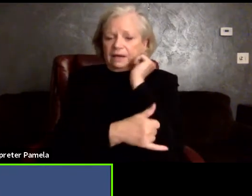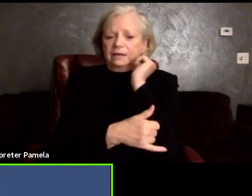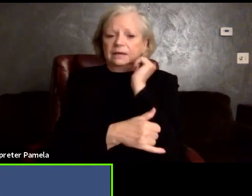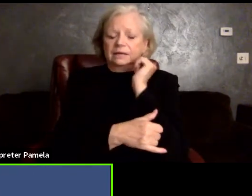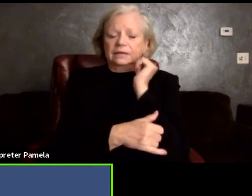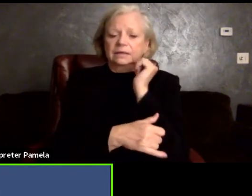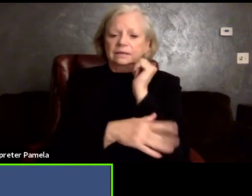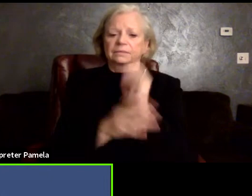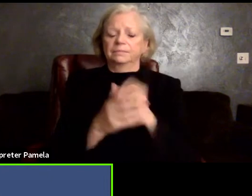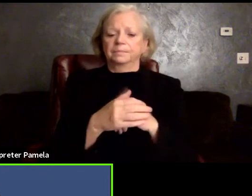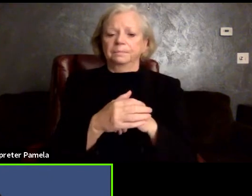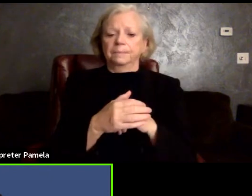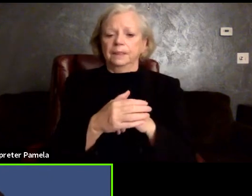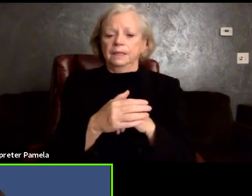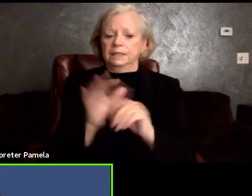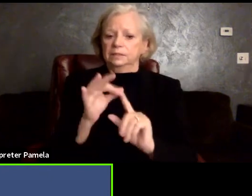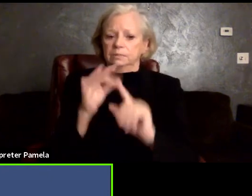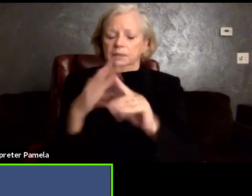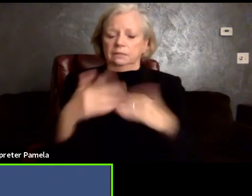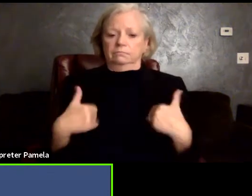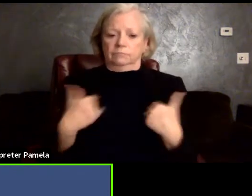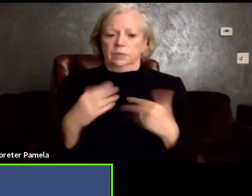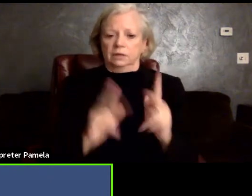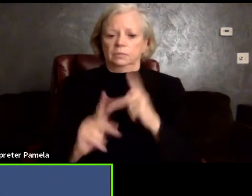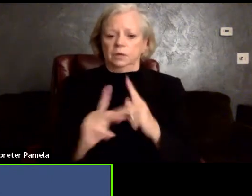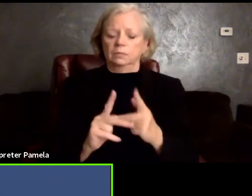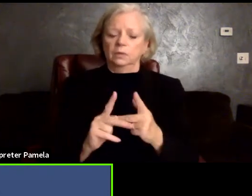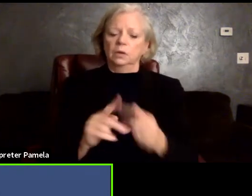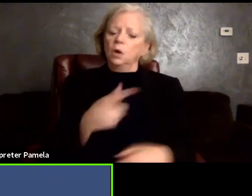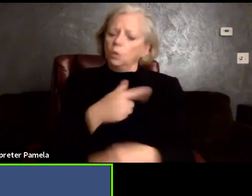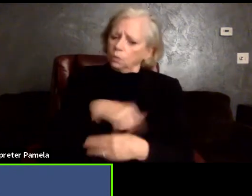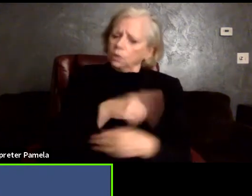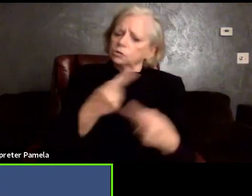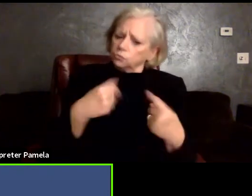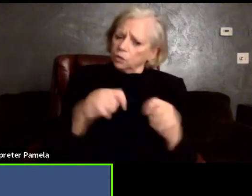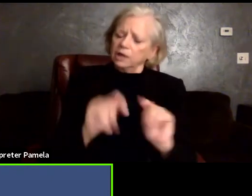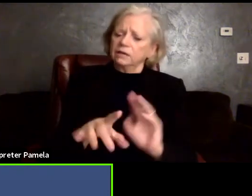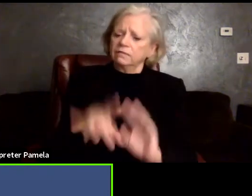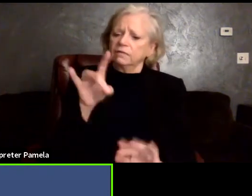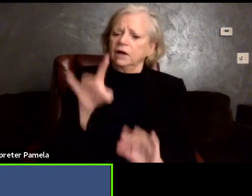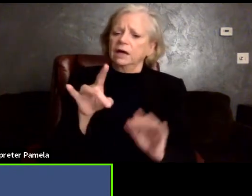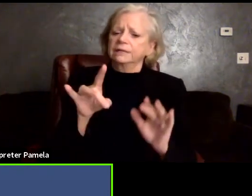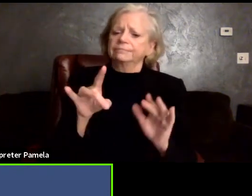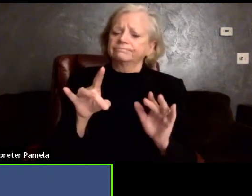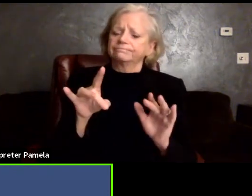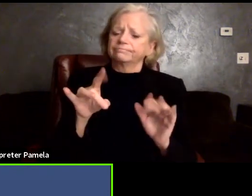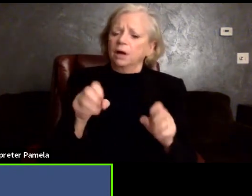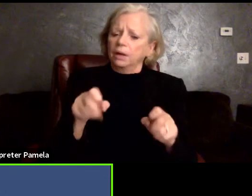younger people. And we're trying to find other ways to support businesses to